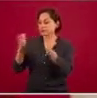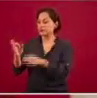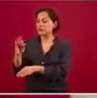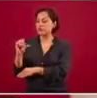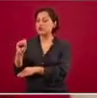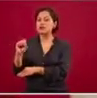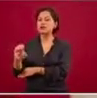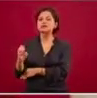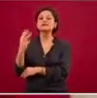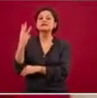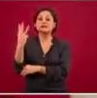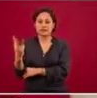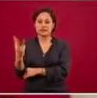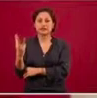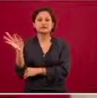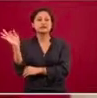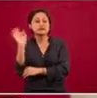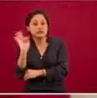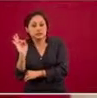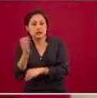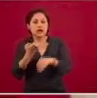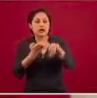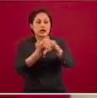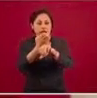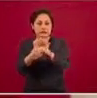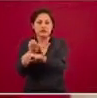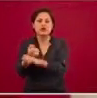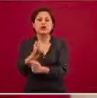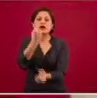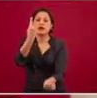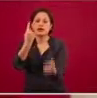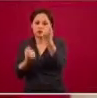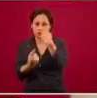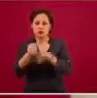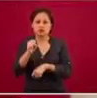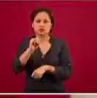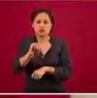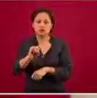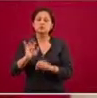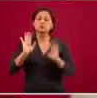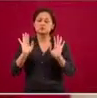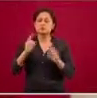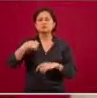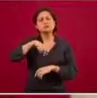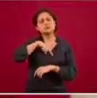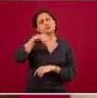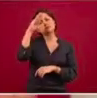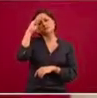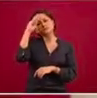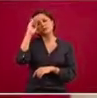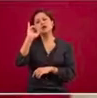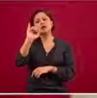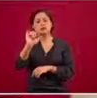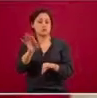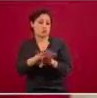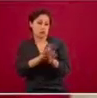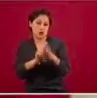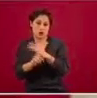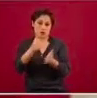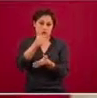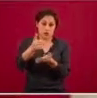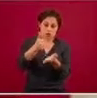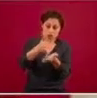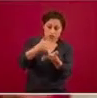that moment, we identified the phase 3 with the possibility of it being regionalized.